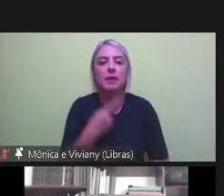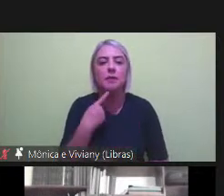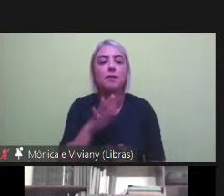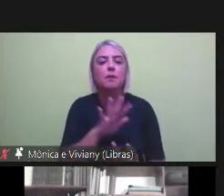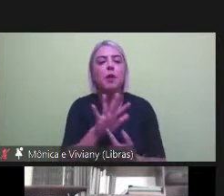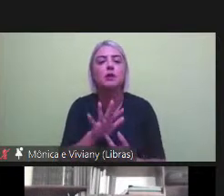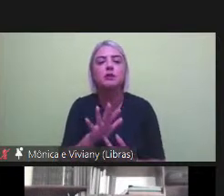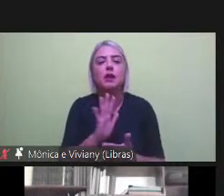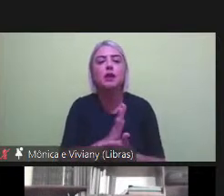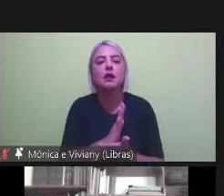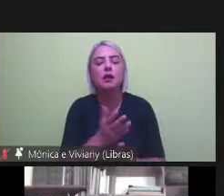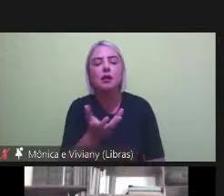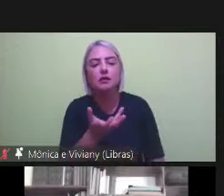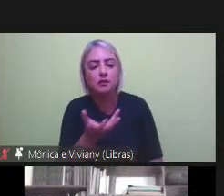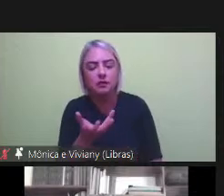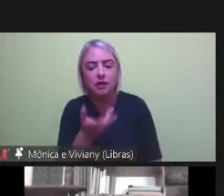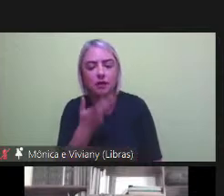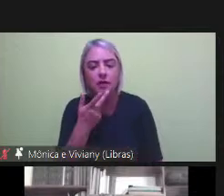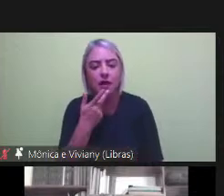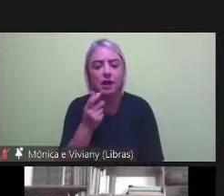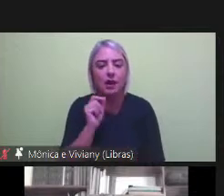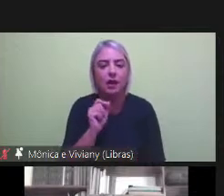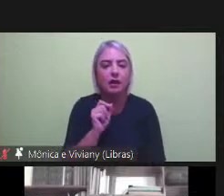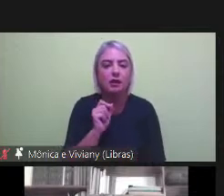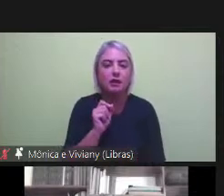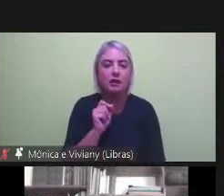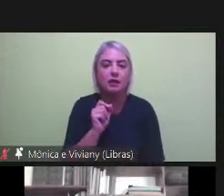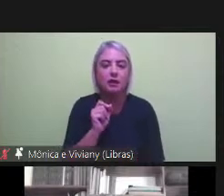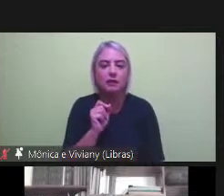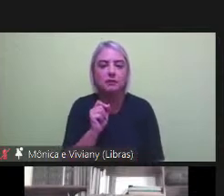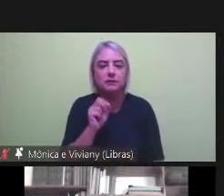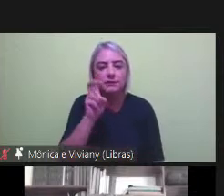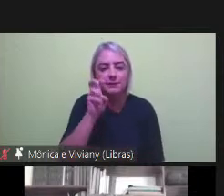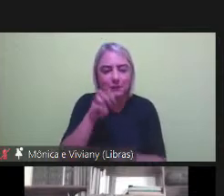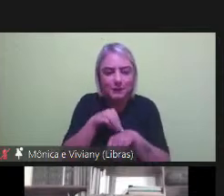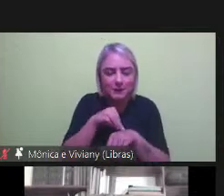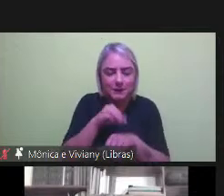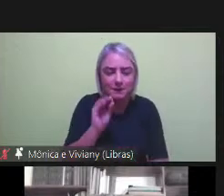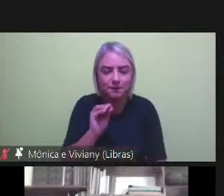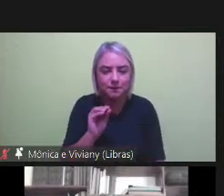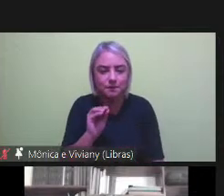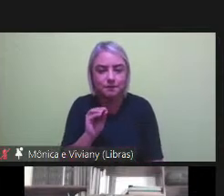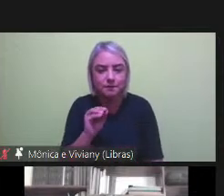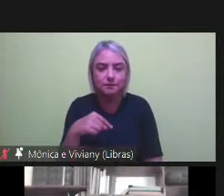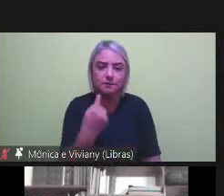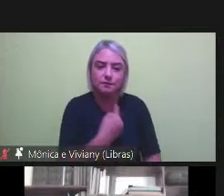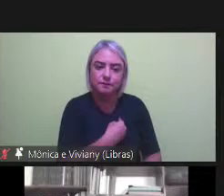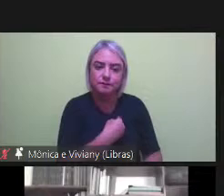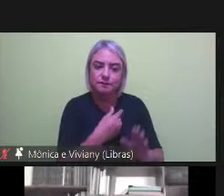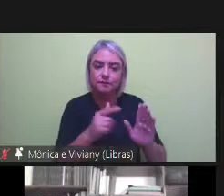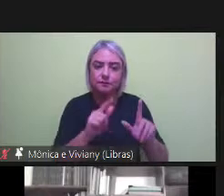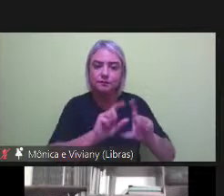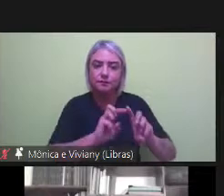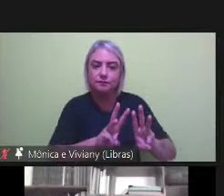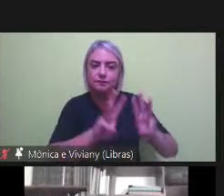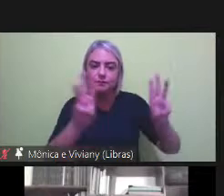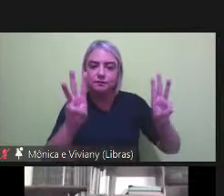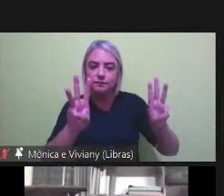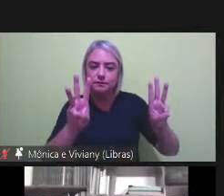these schools. So I'm going to stay just for 5 seconds here. That is the page of